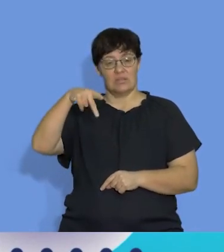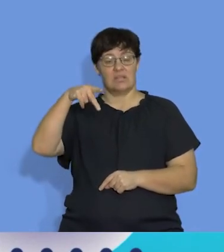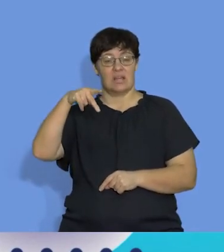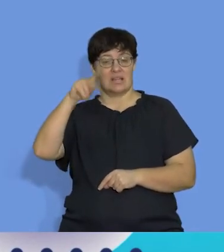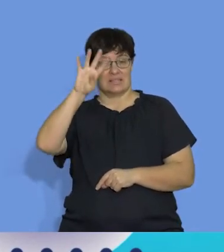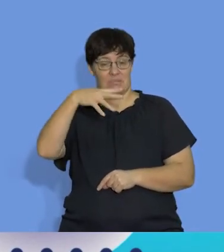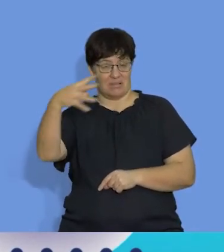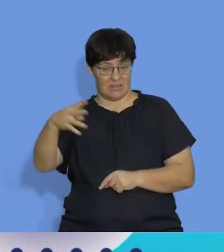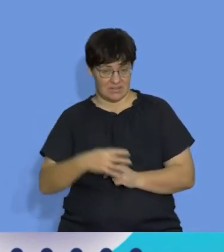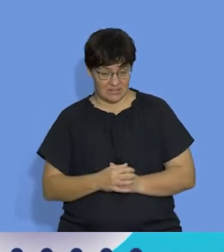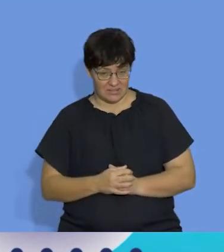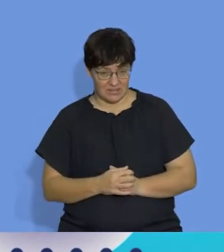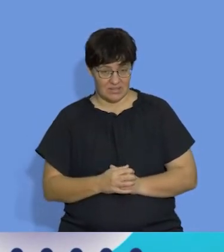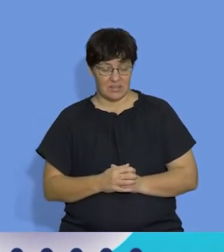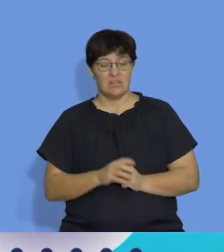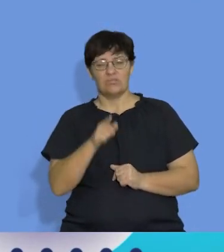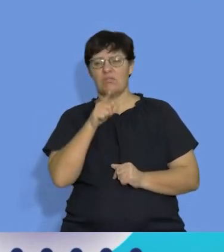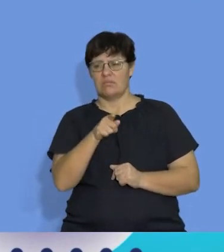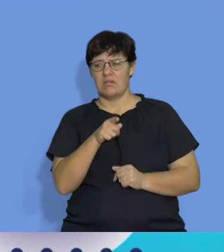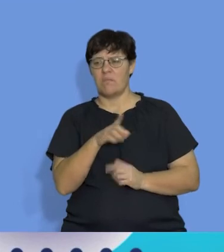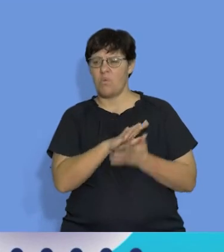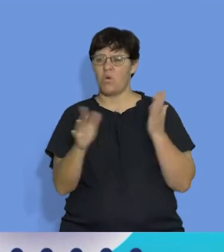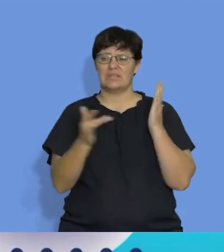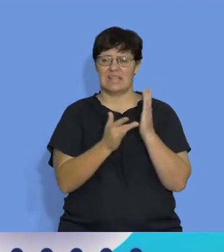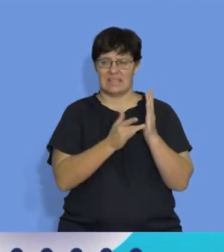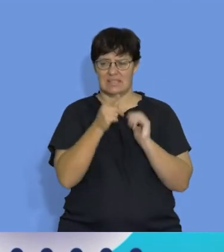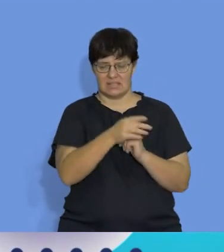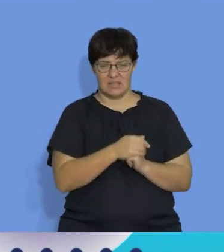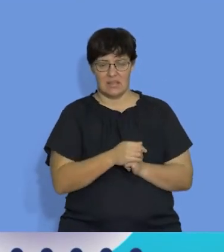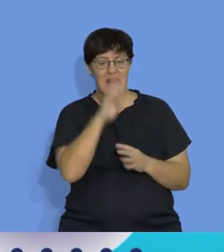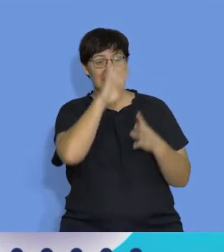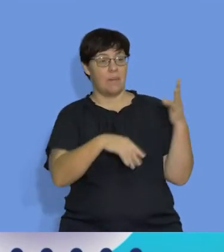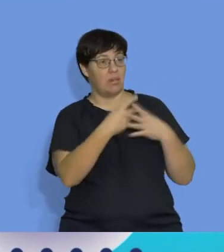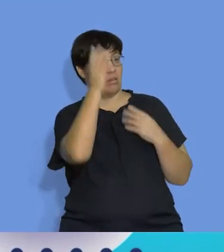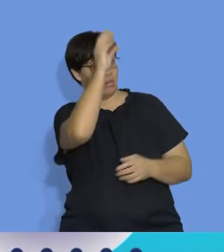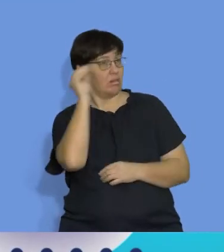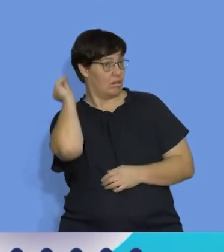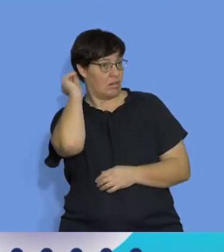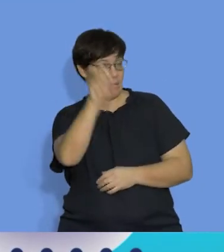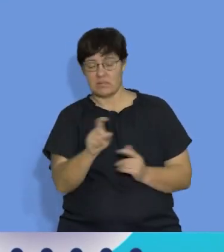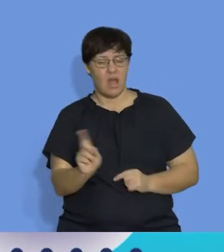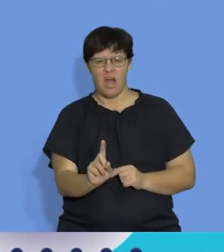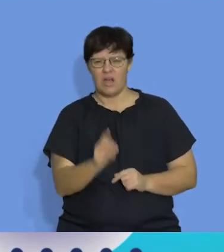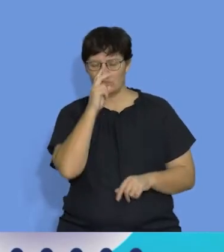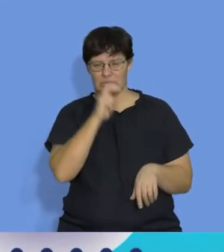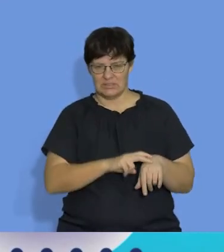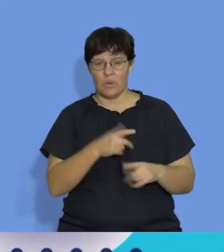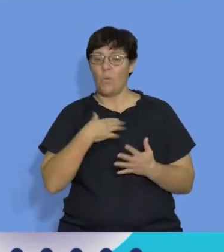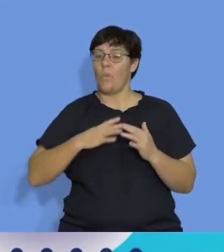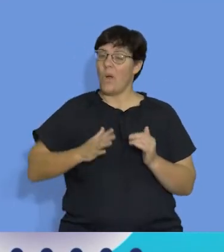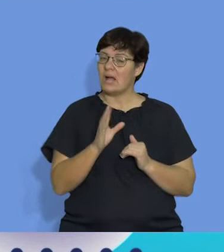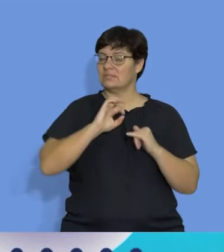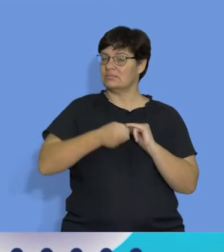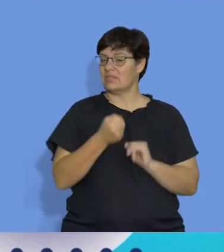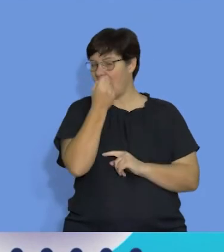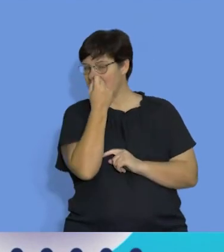do that. So it's more about the technique. So we're not going to memorize the table, but what we're going to do, we'll actually try and understand